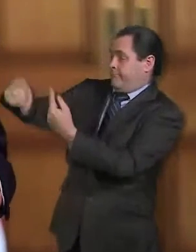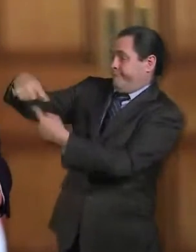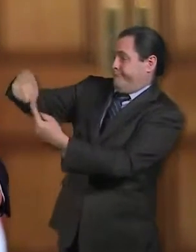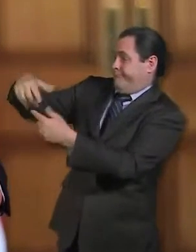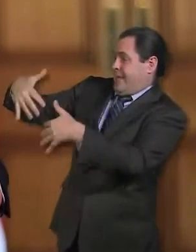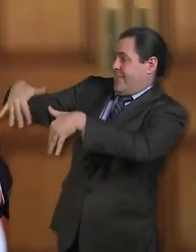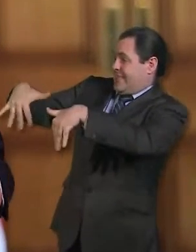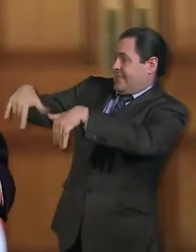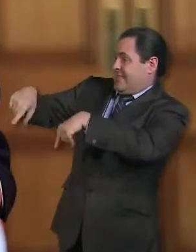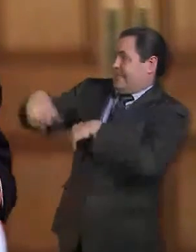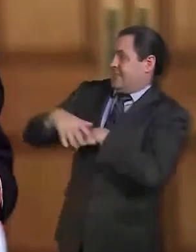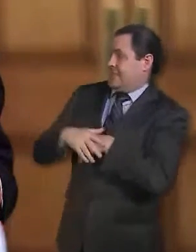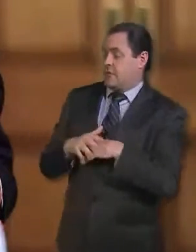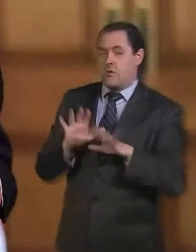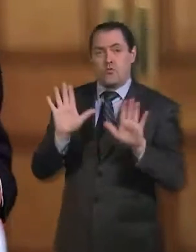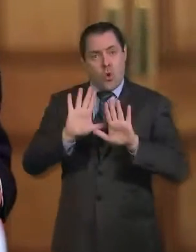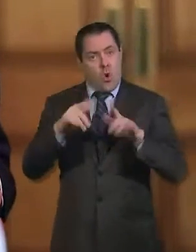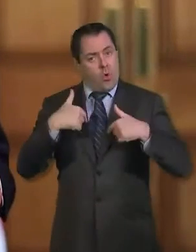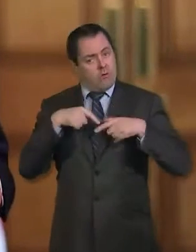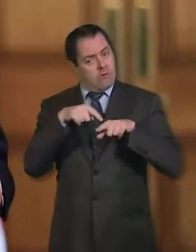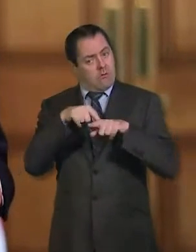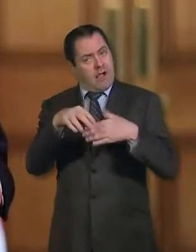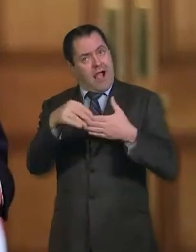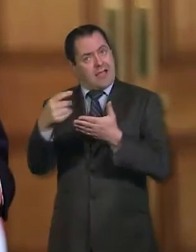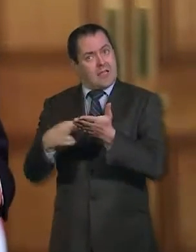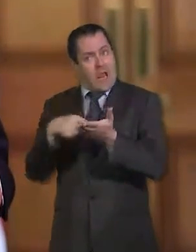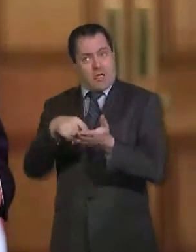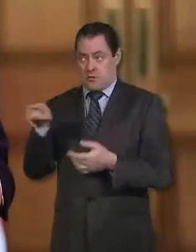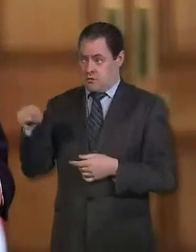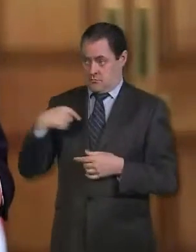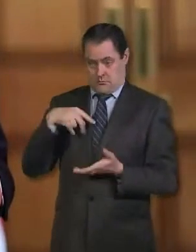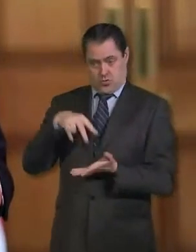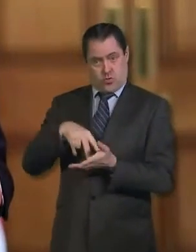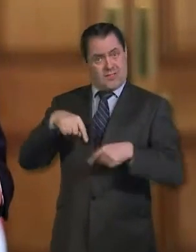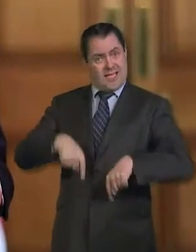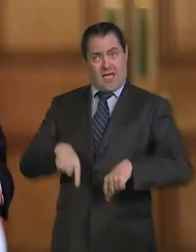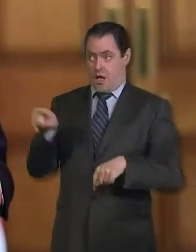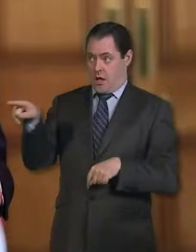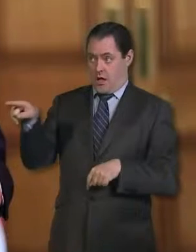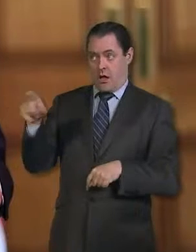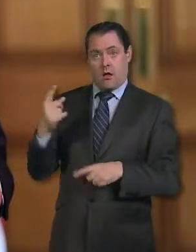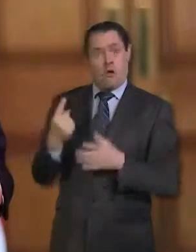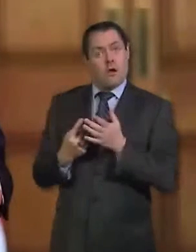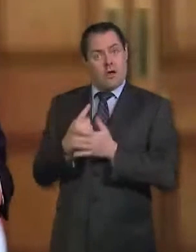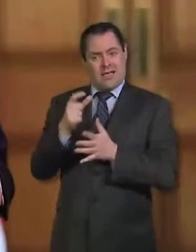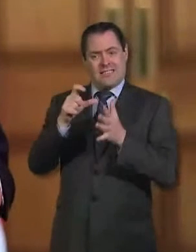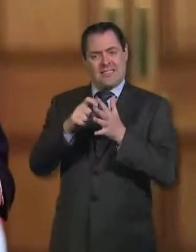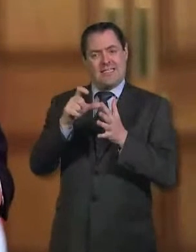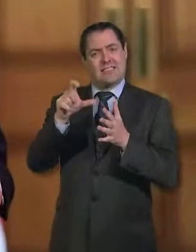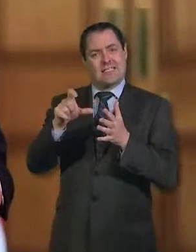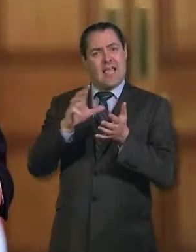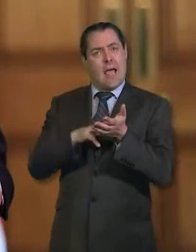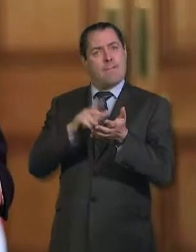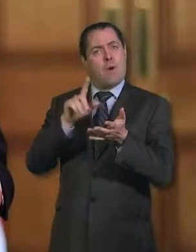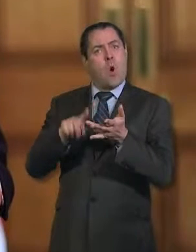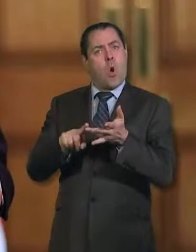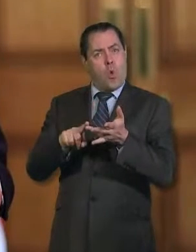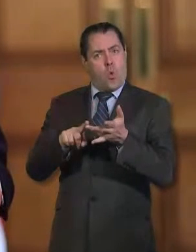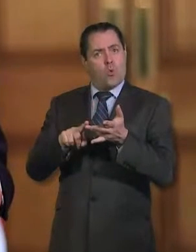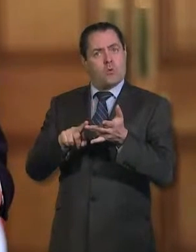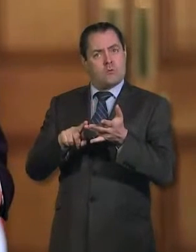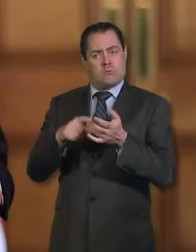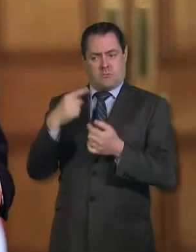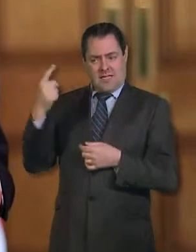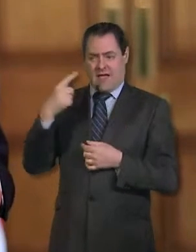actually standing at this podium when the DCMO set out that clearly, as she put it, clearly, if you have adults